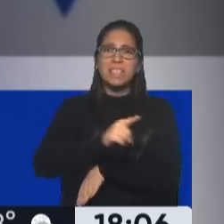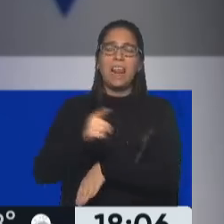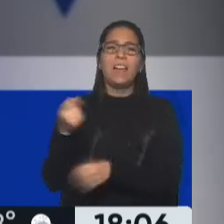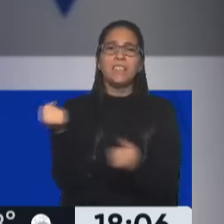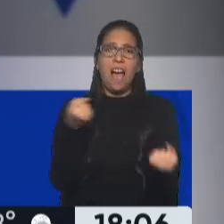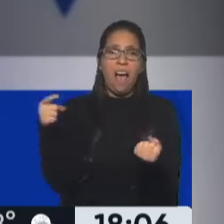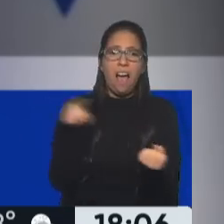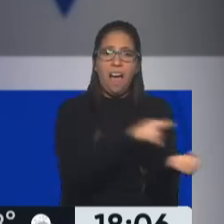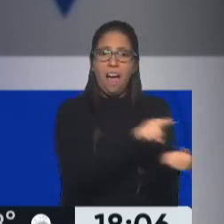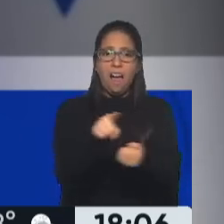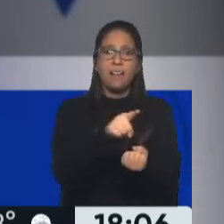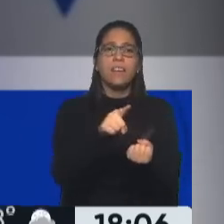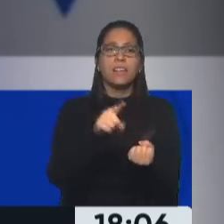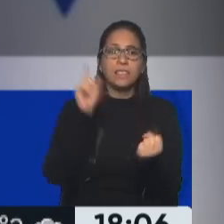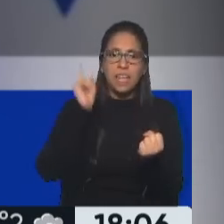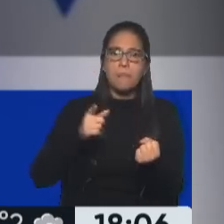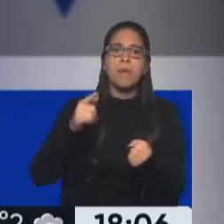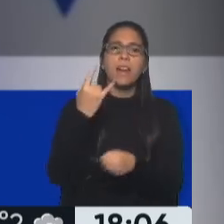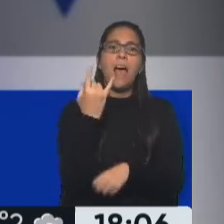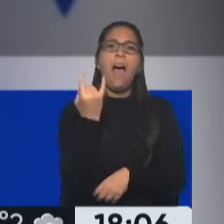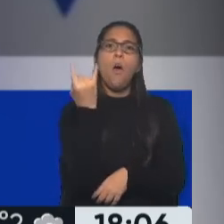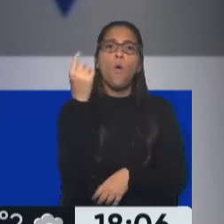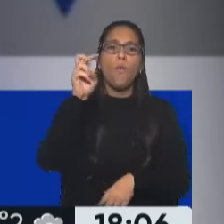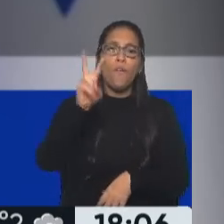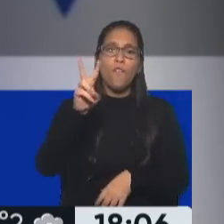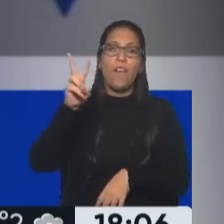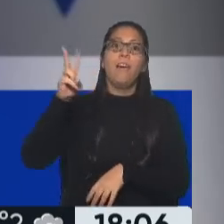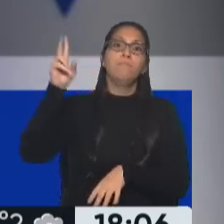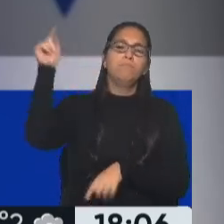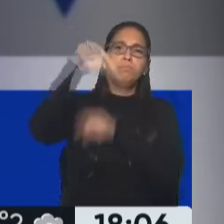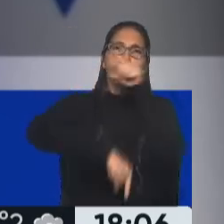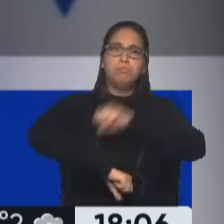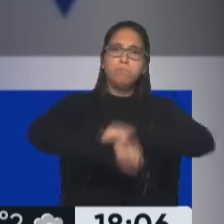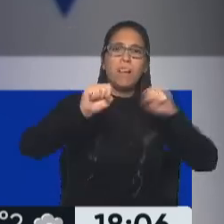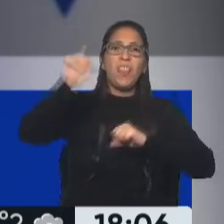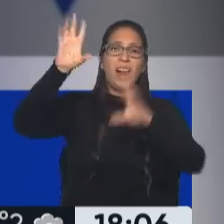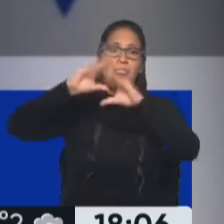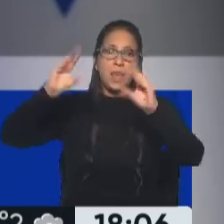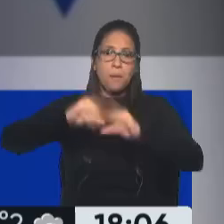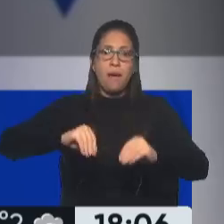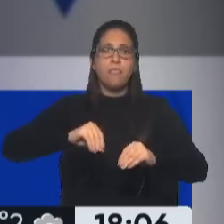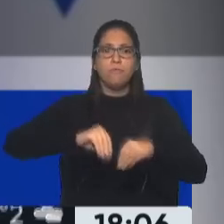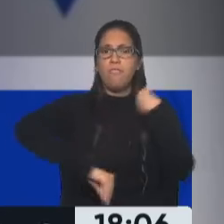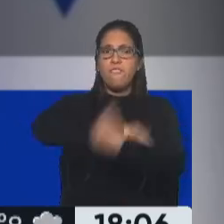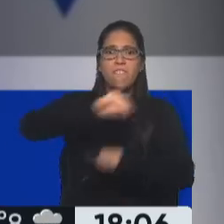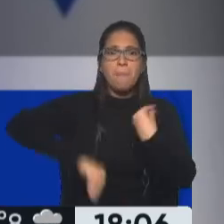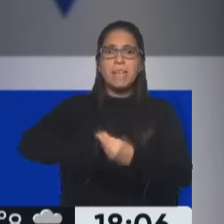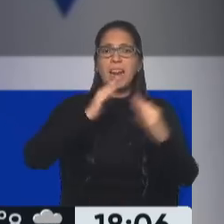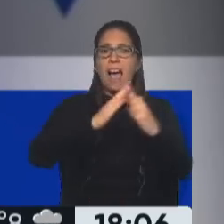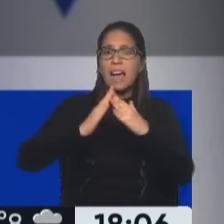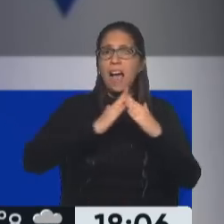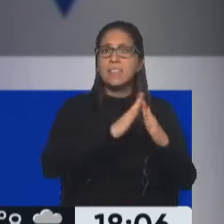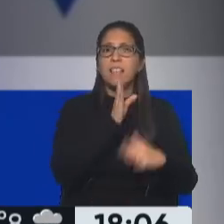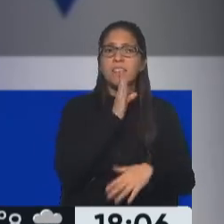anti-tank missiles and explosive UAVs from Lebanon at Israeli families, homes